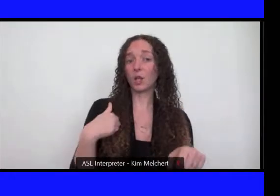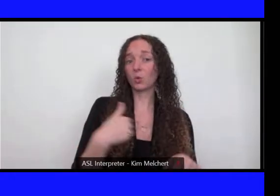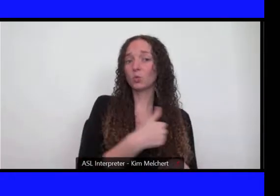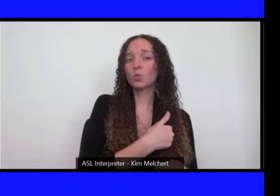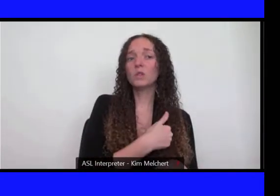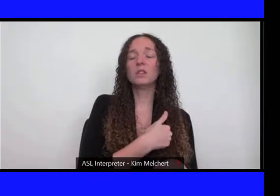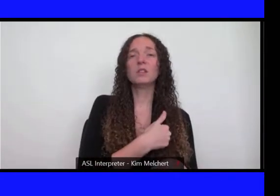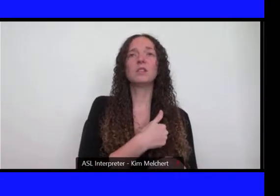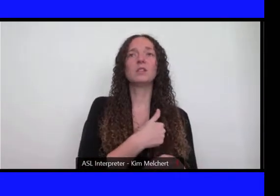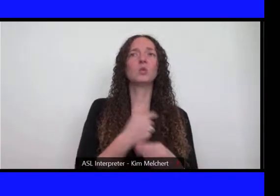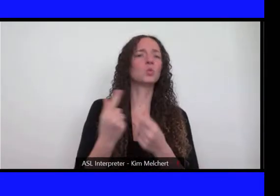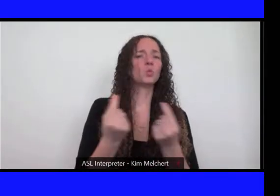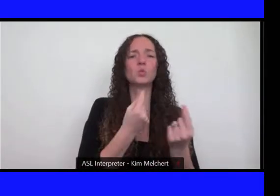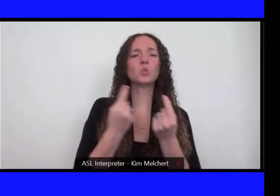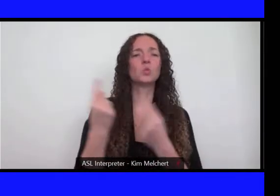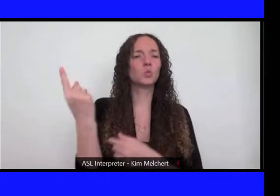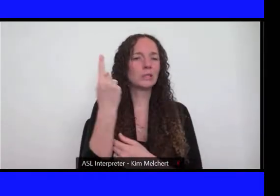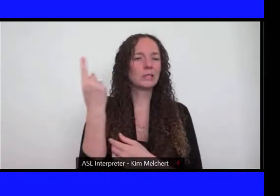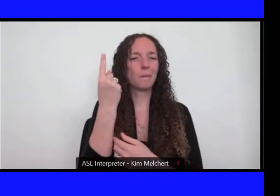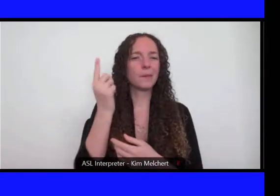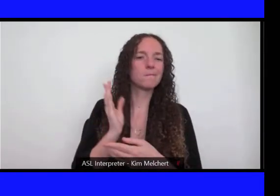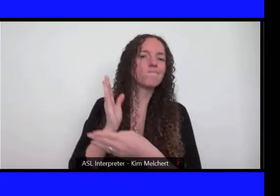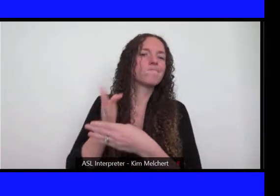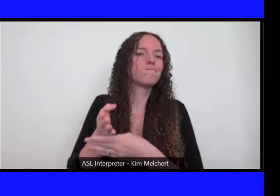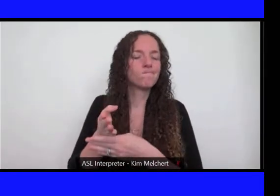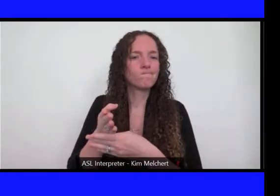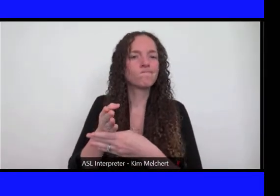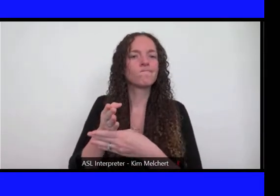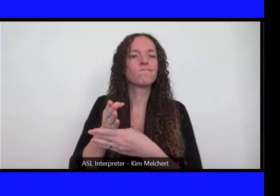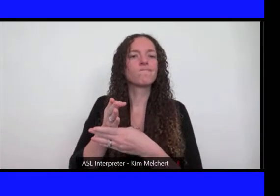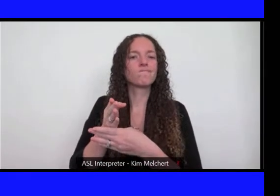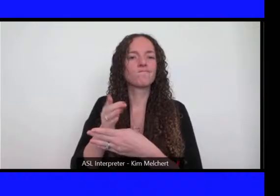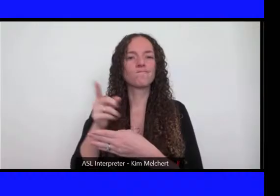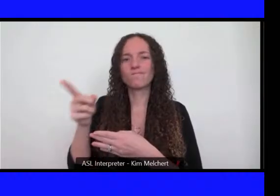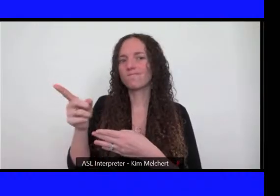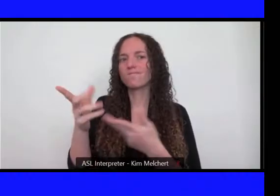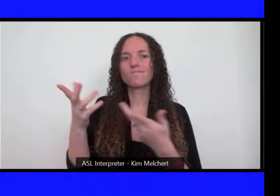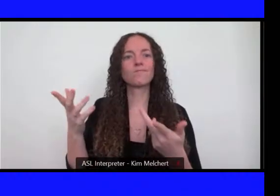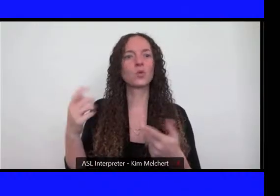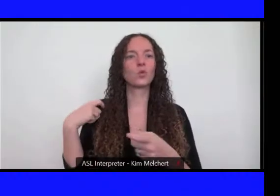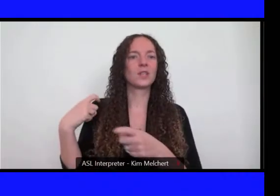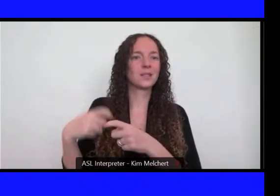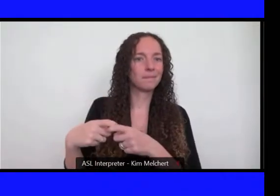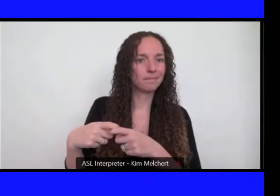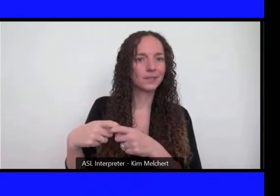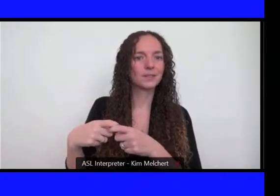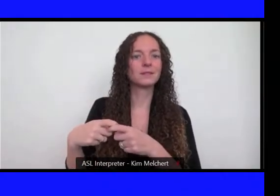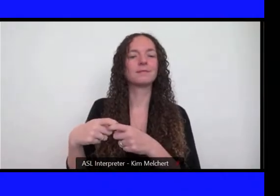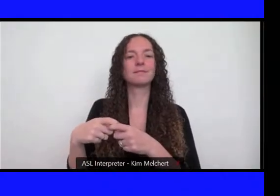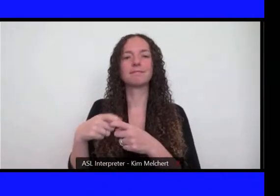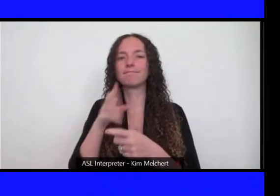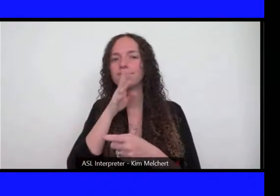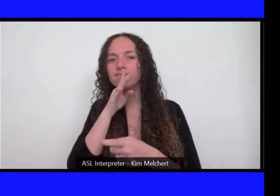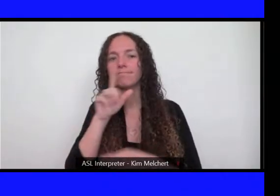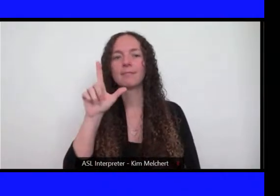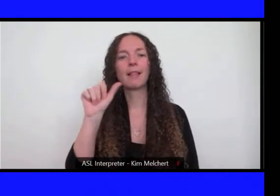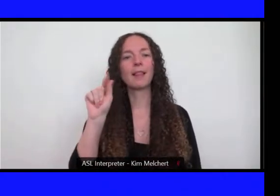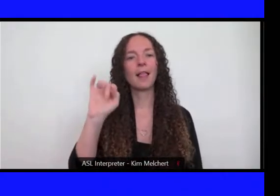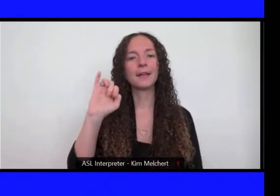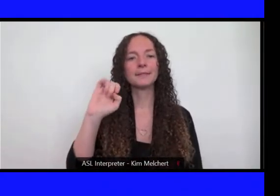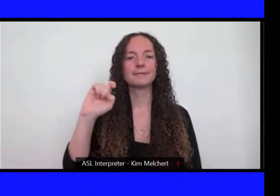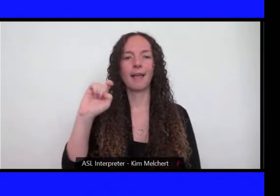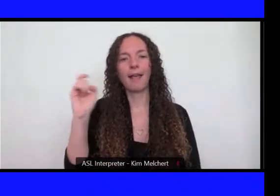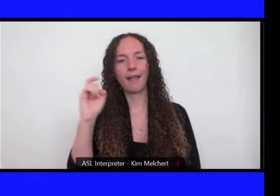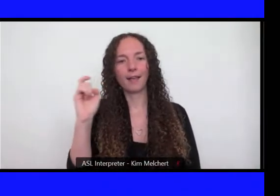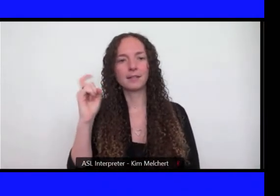job, you just get more work. That's the reality of life. This dashboard provides so much interesting information that, when I